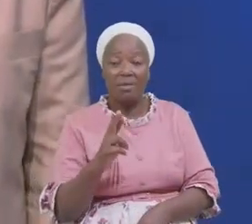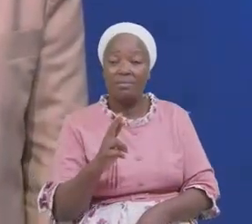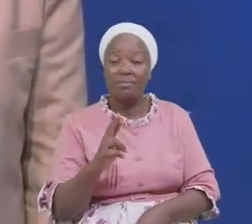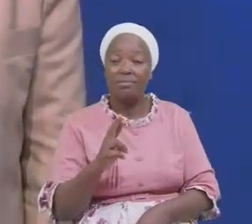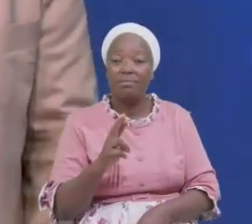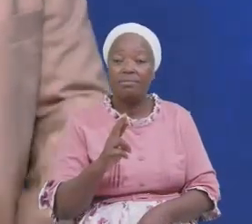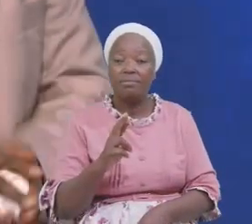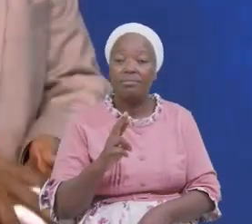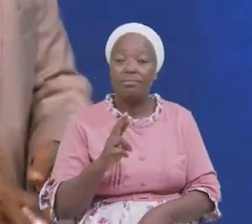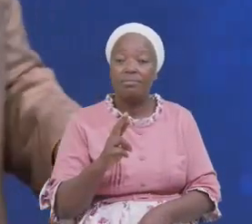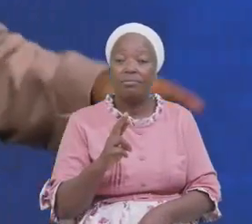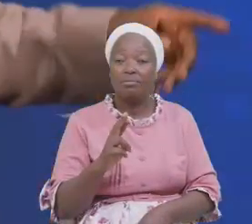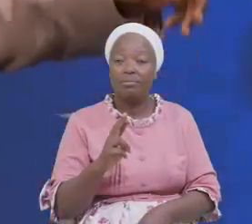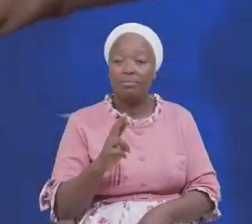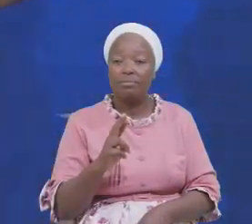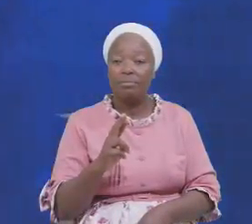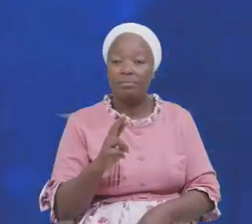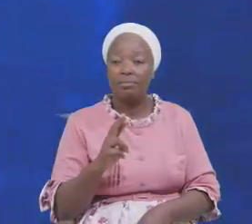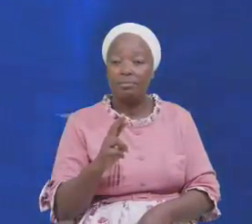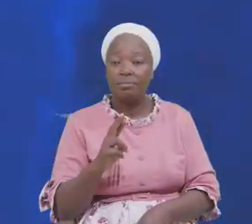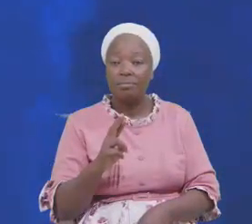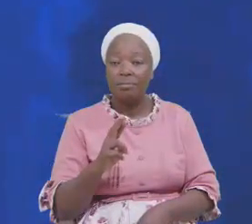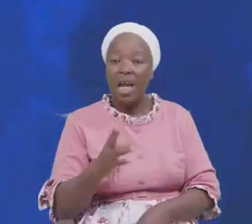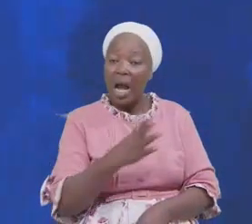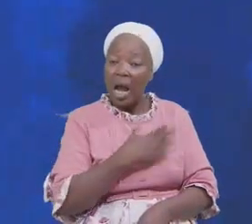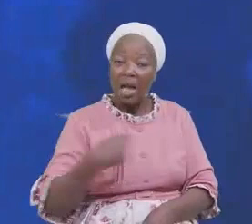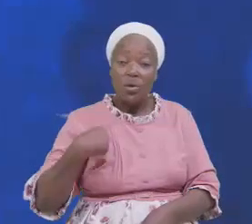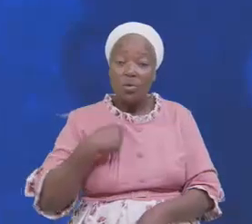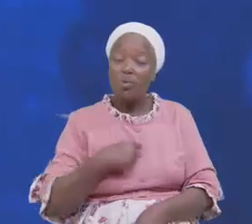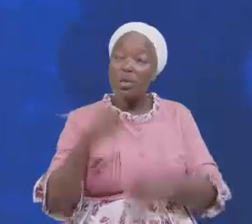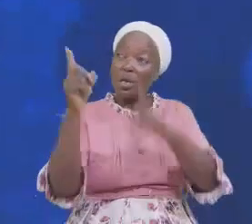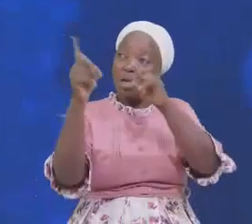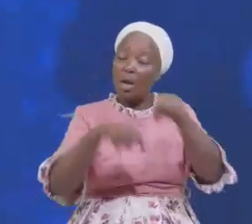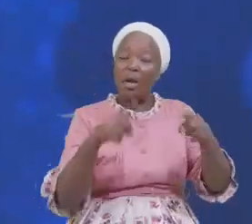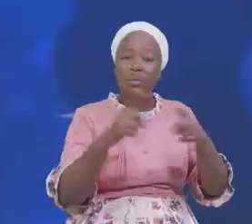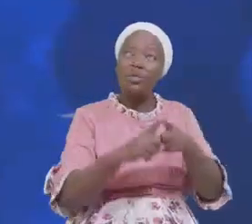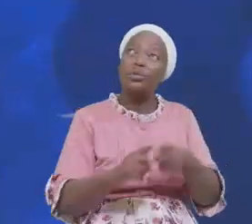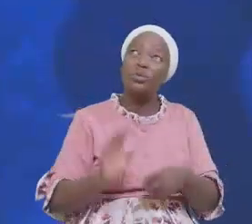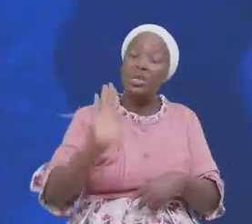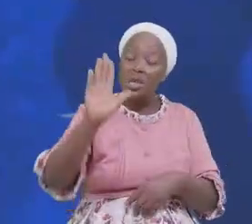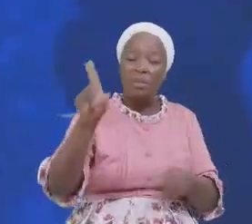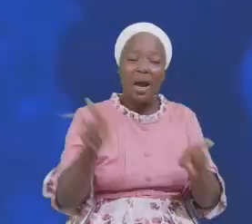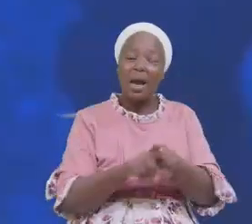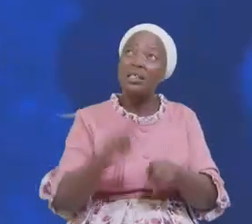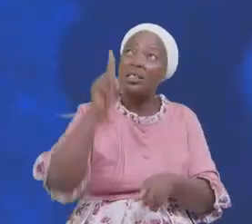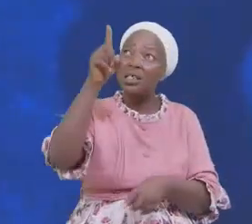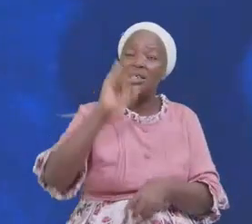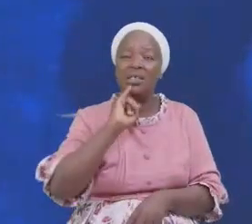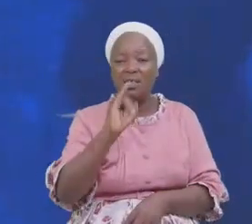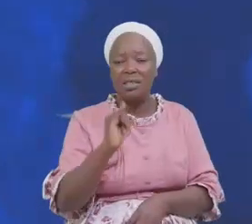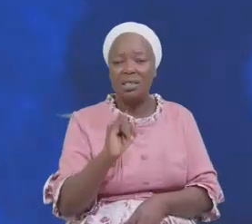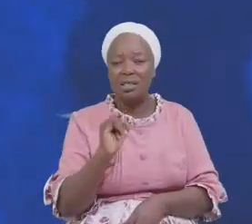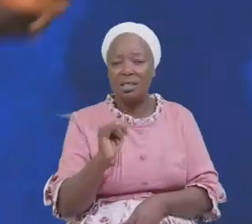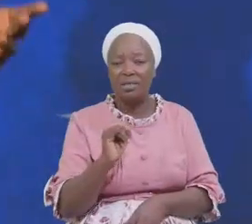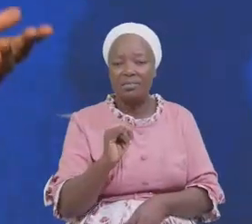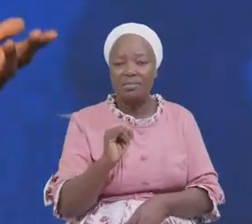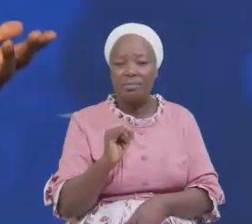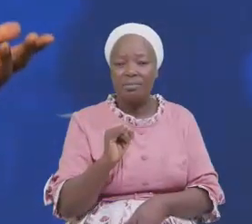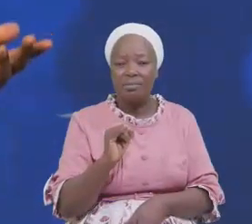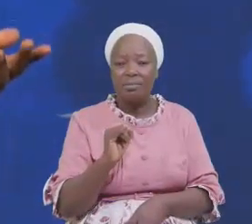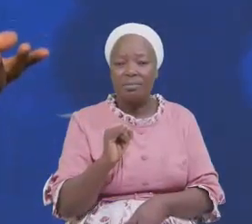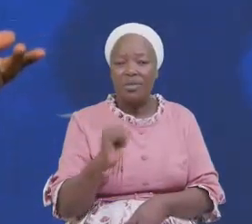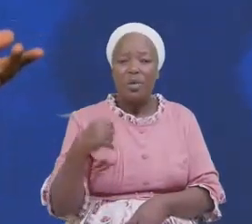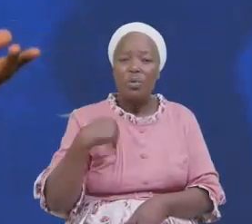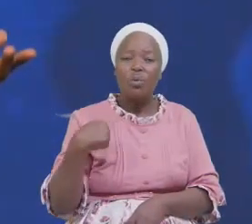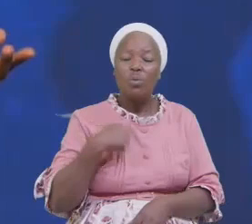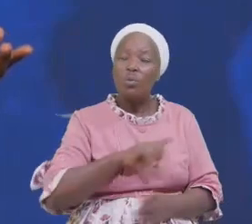are and we come to him as he is, we come to